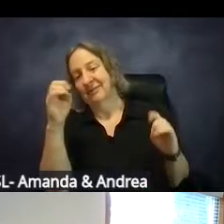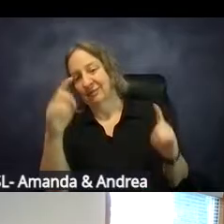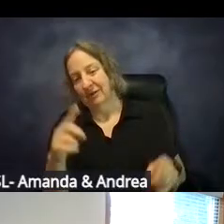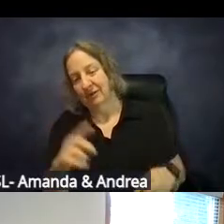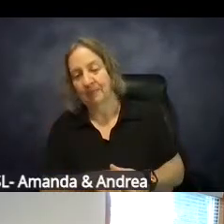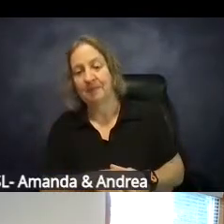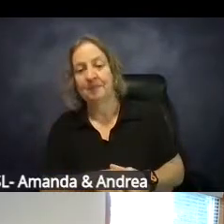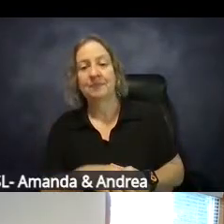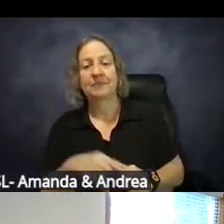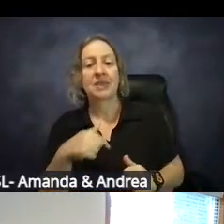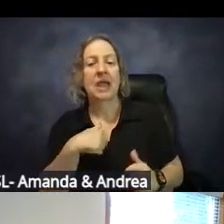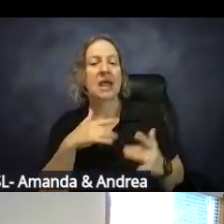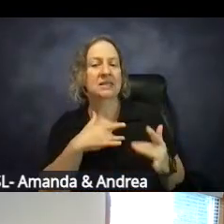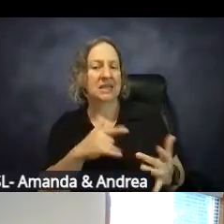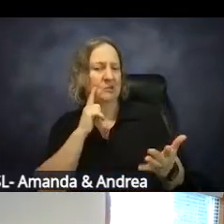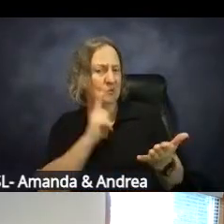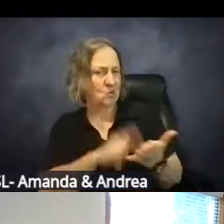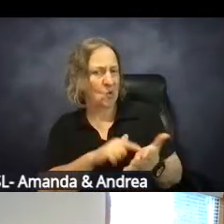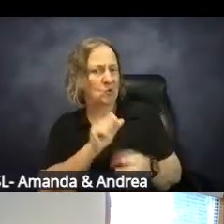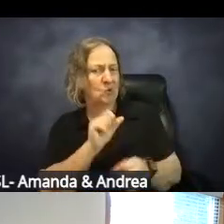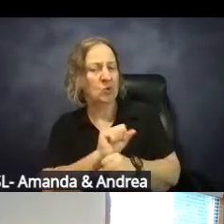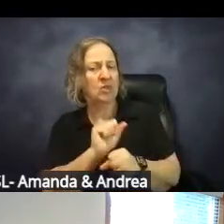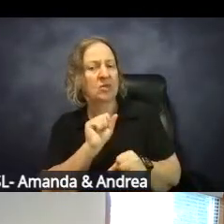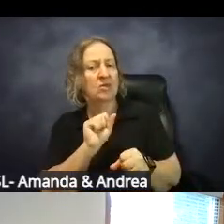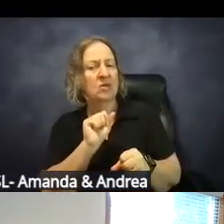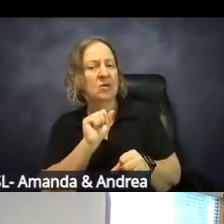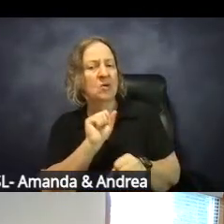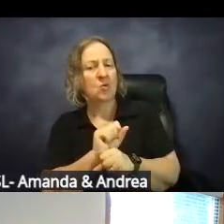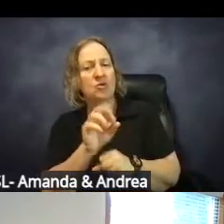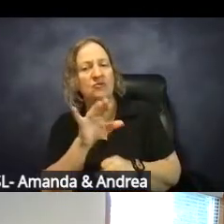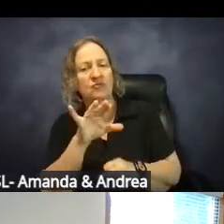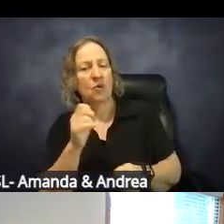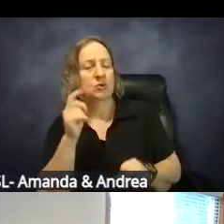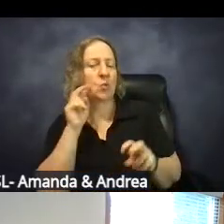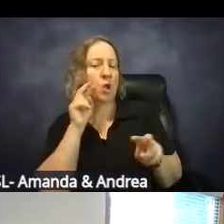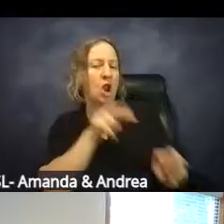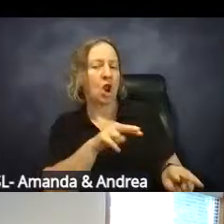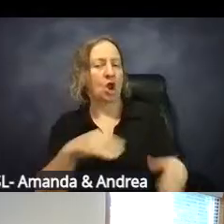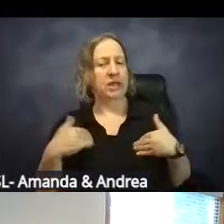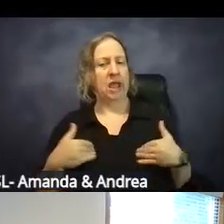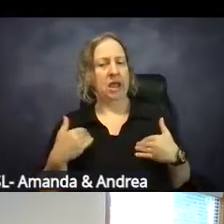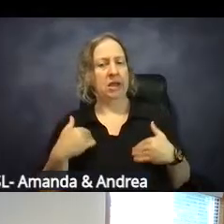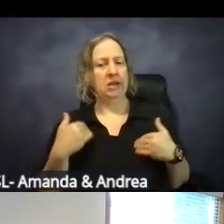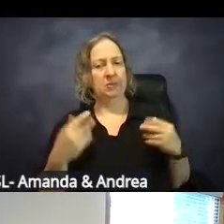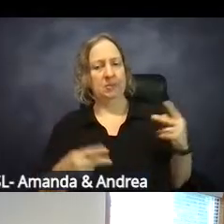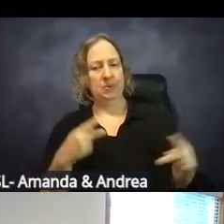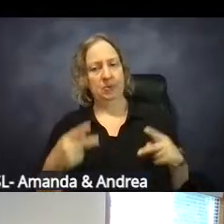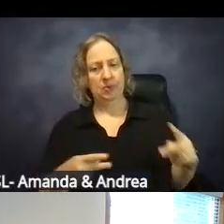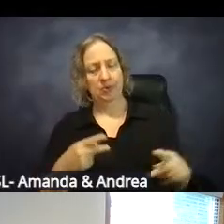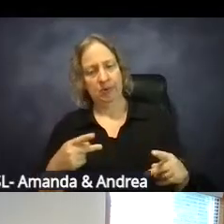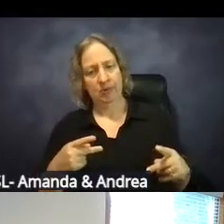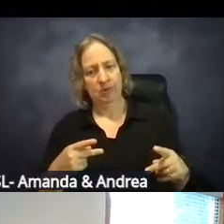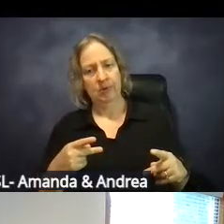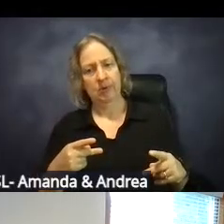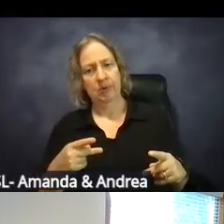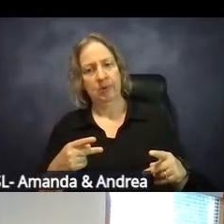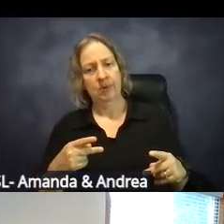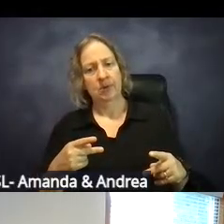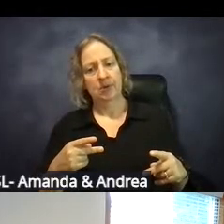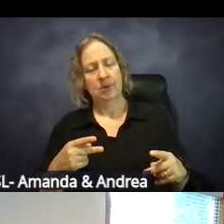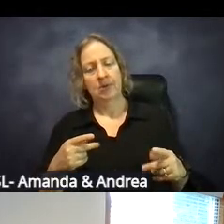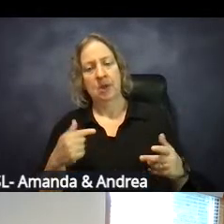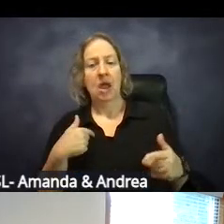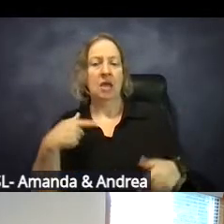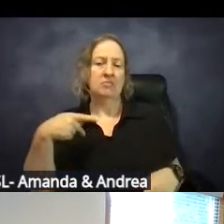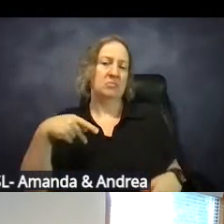I often notice with workforce, we look at young folks, and I'm at